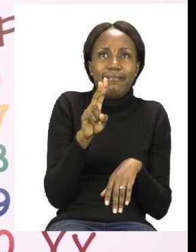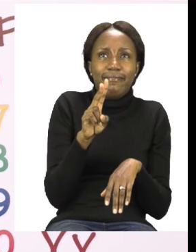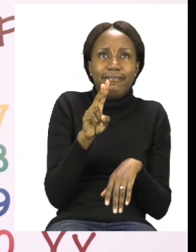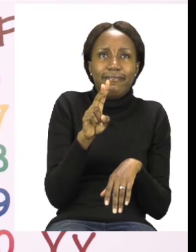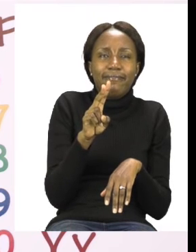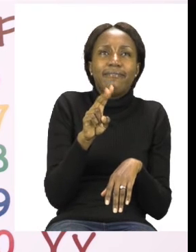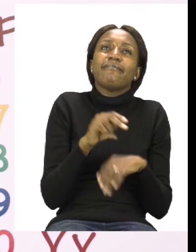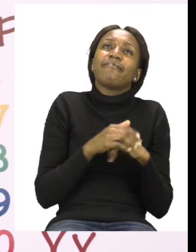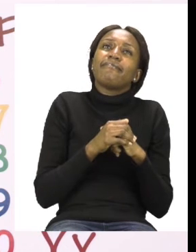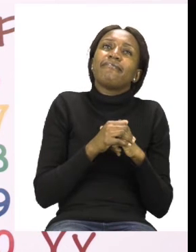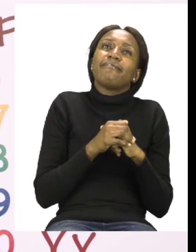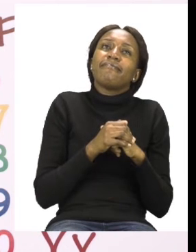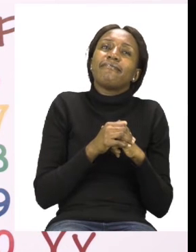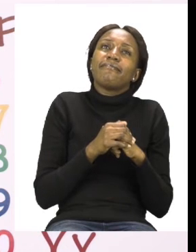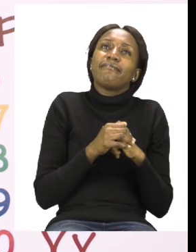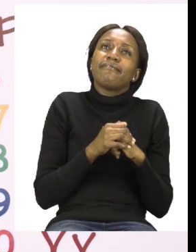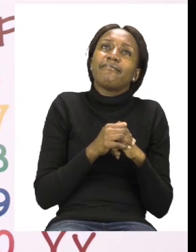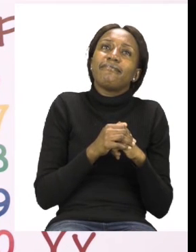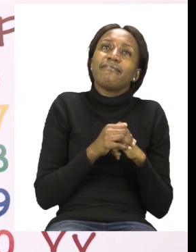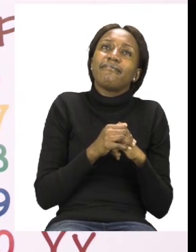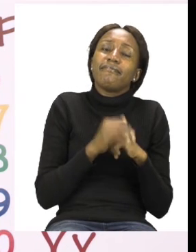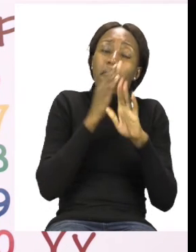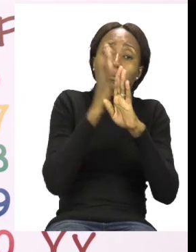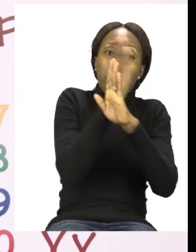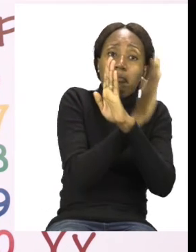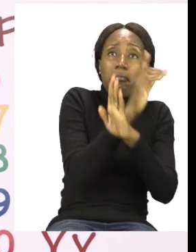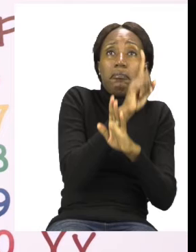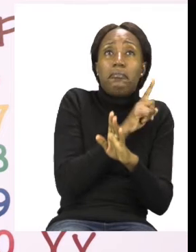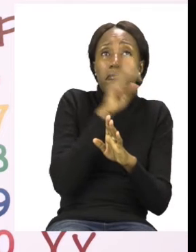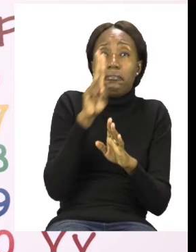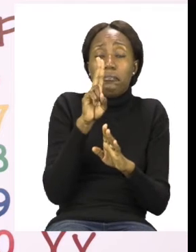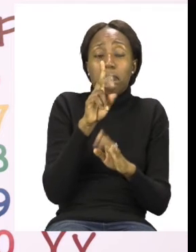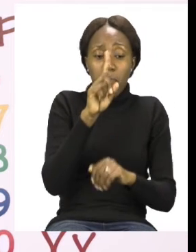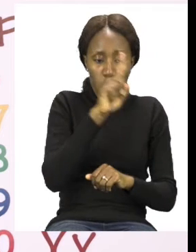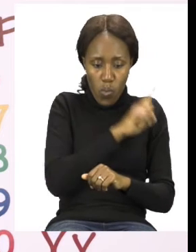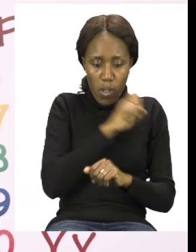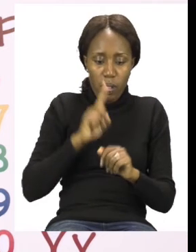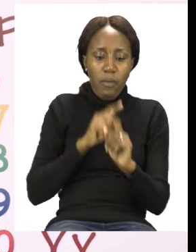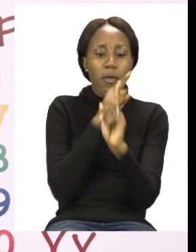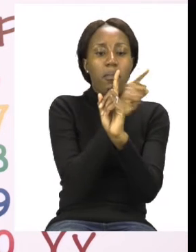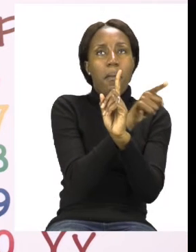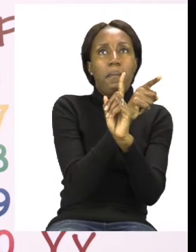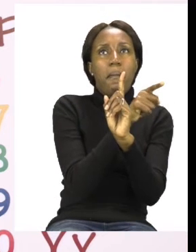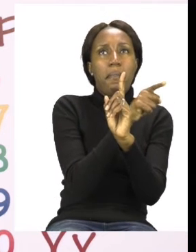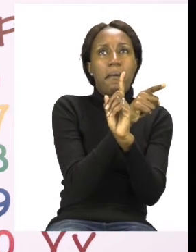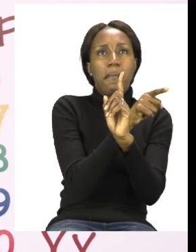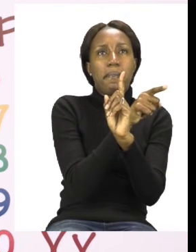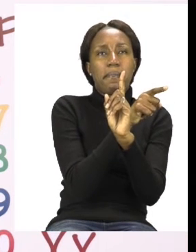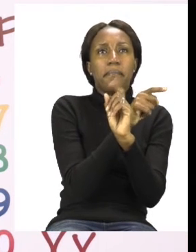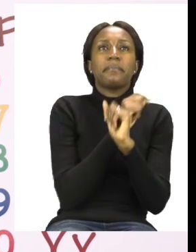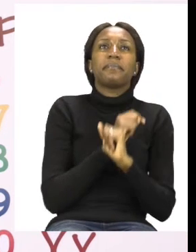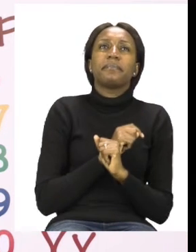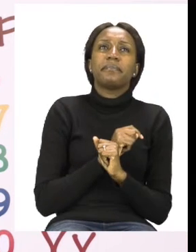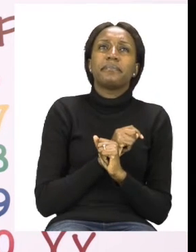12. So that makes our number before 12, 11. There we go. But